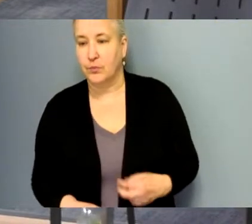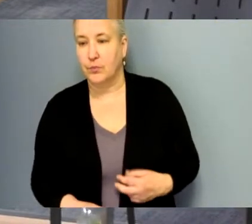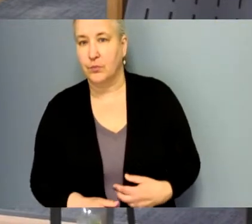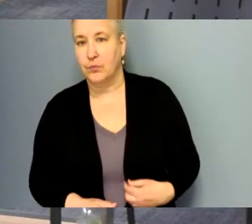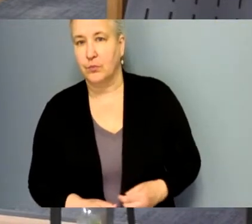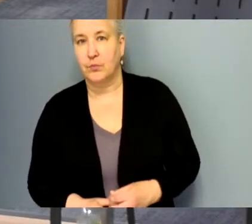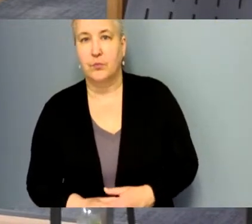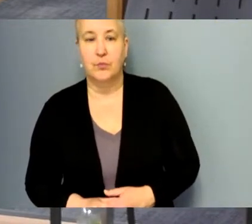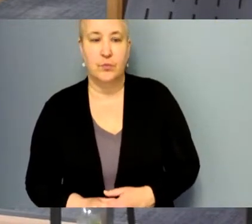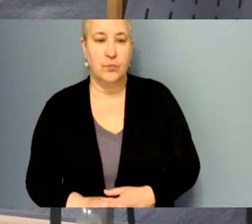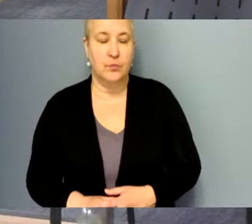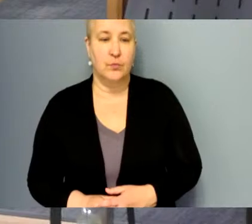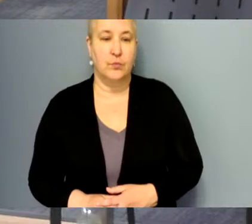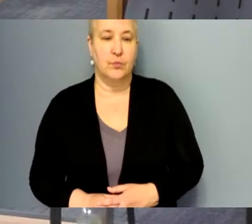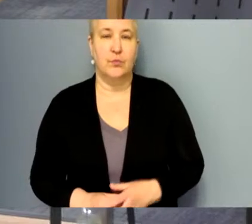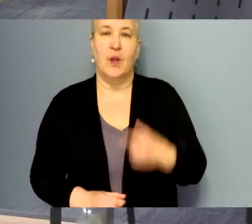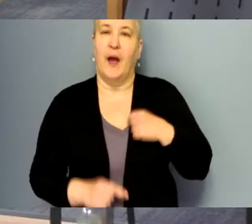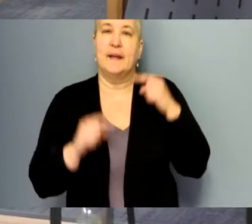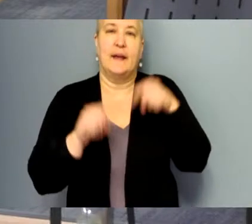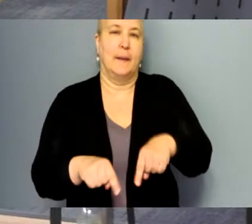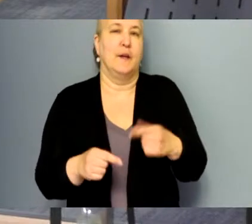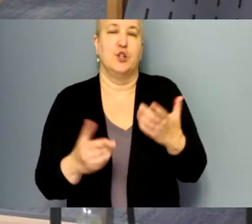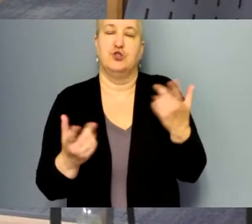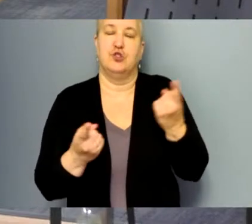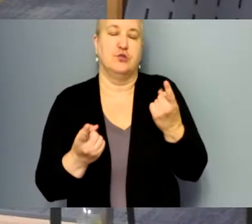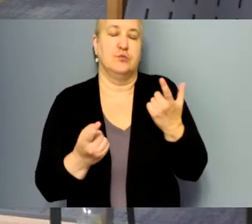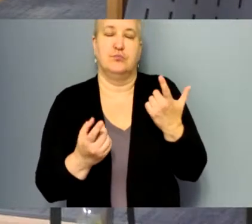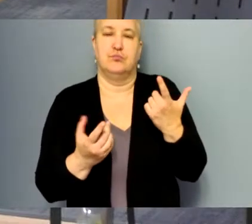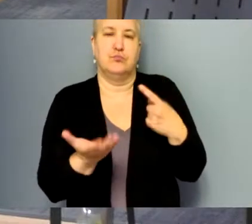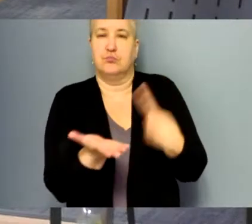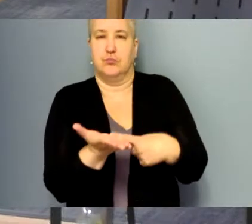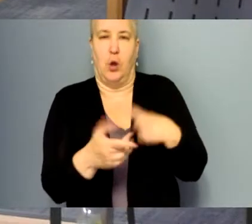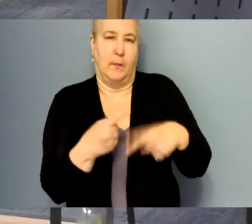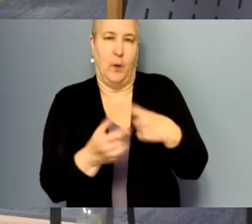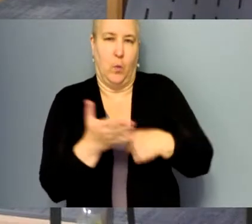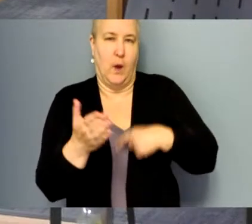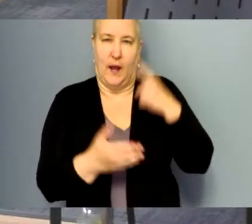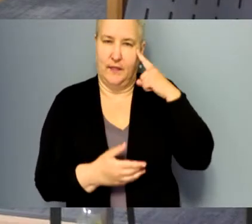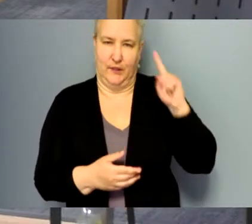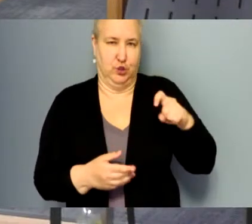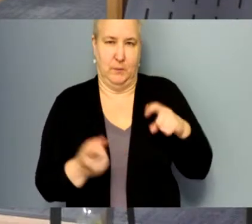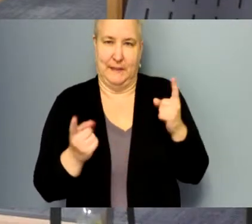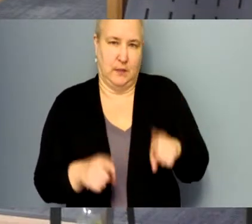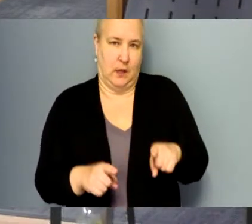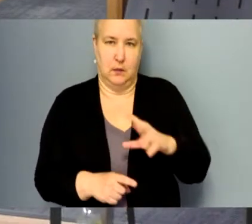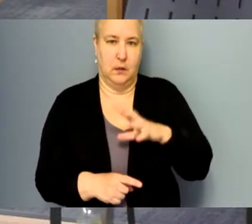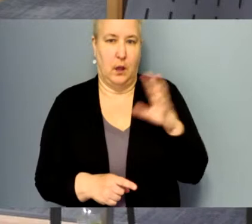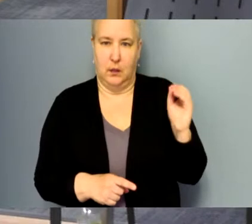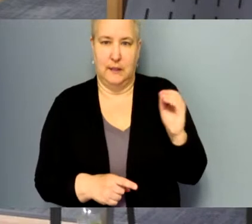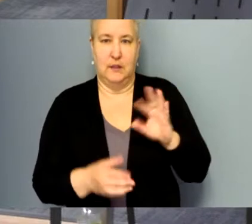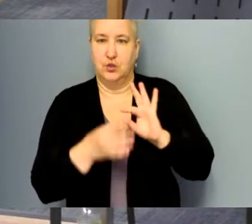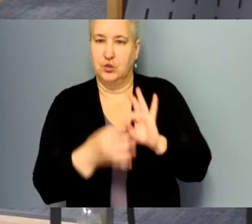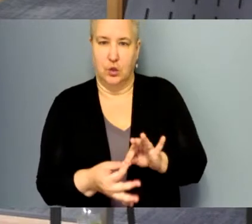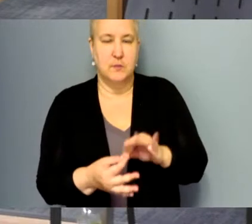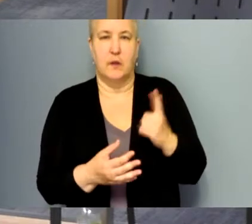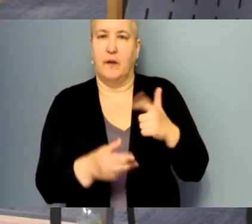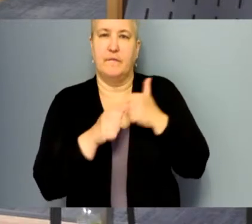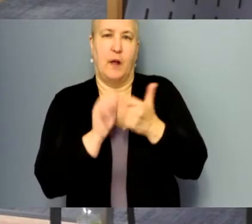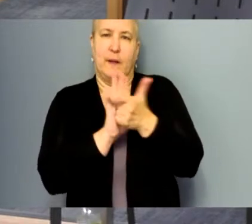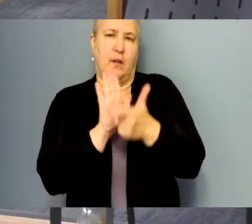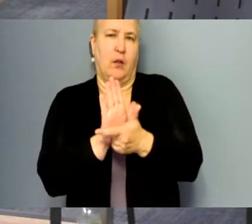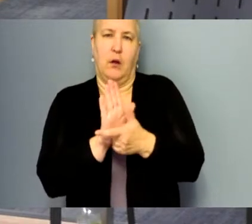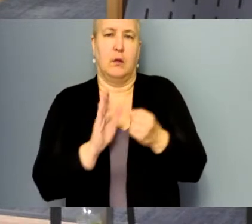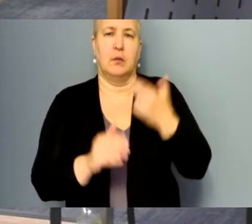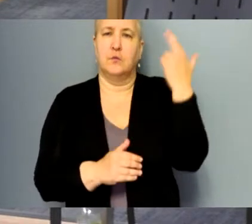I came here just to talk about, what I think should be done and, in terms of just following the law. And the